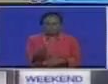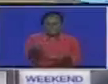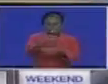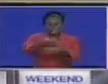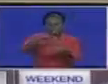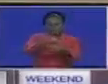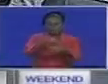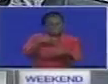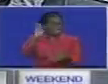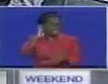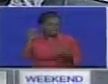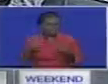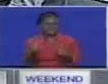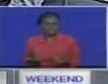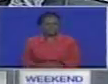officials. And